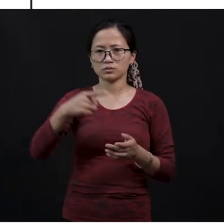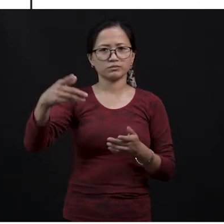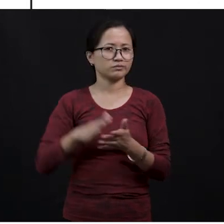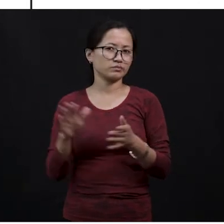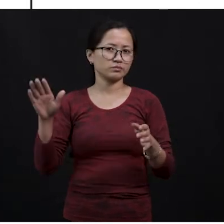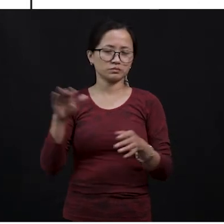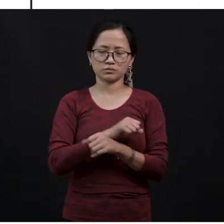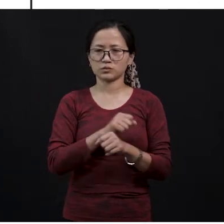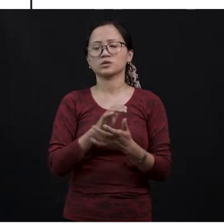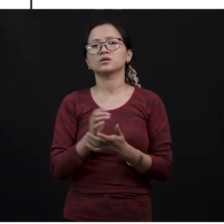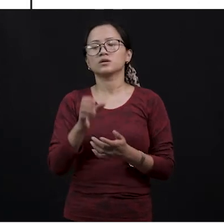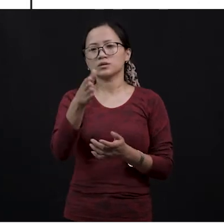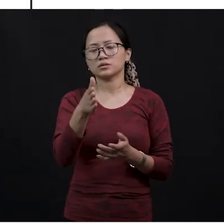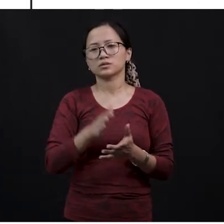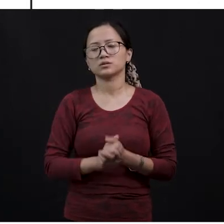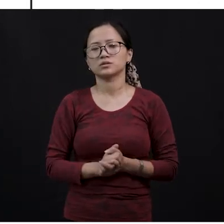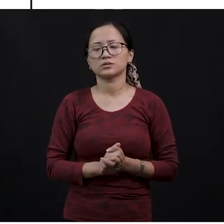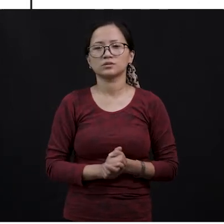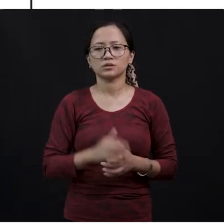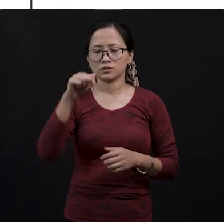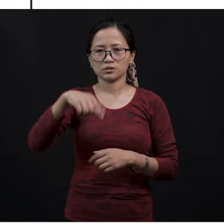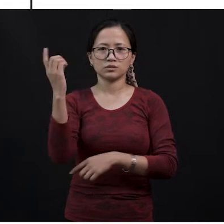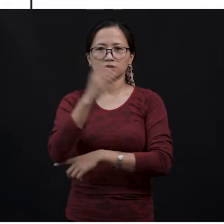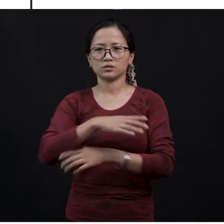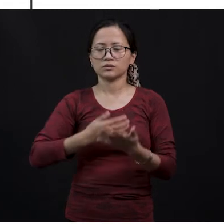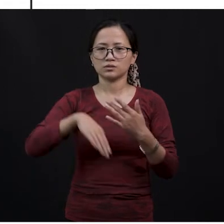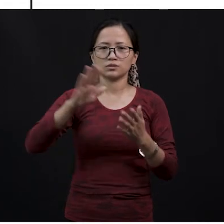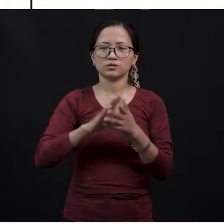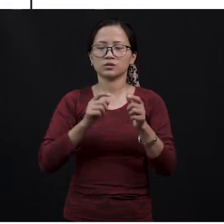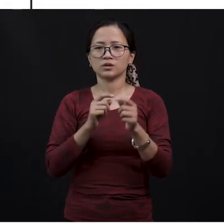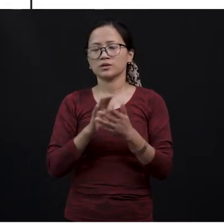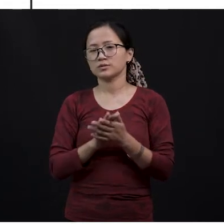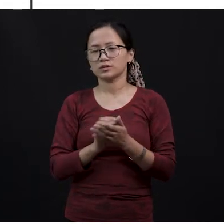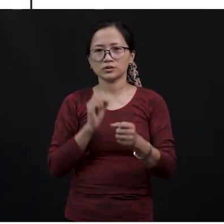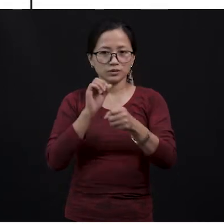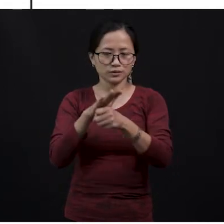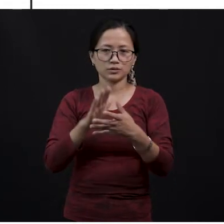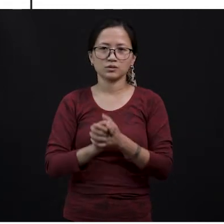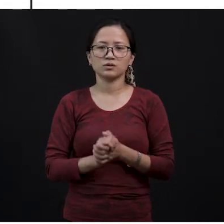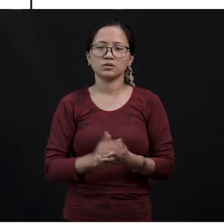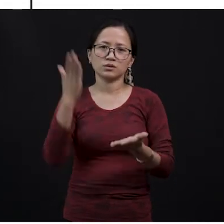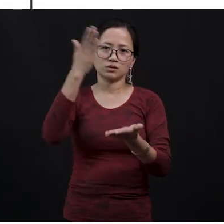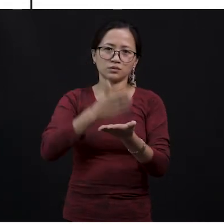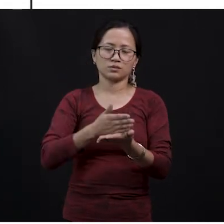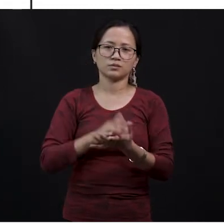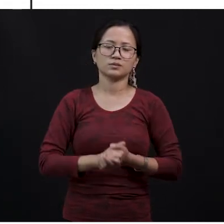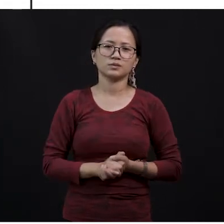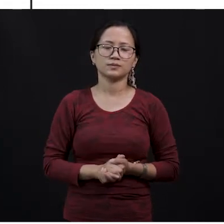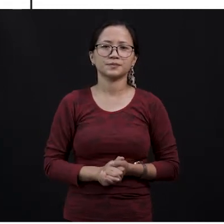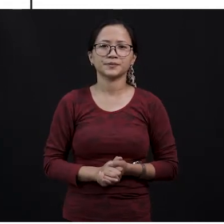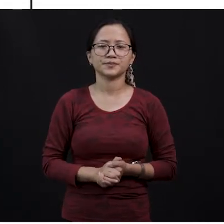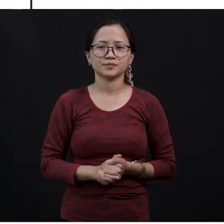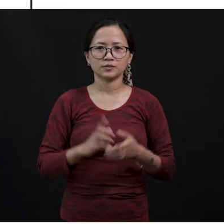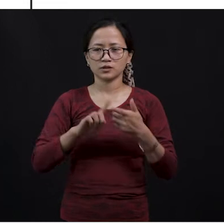token currency of copper and brass for day-to-day transactions was stopped.